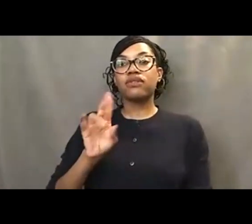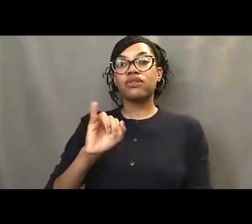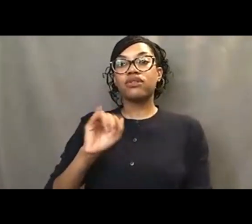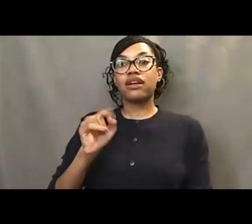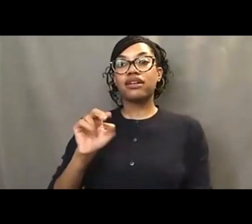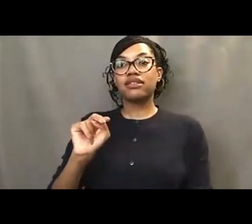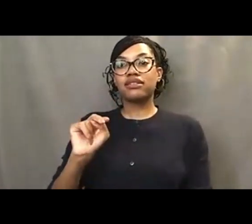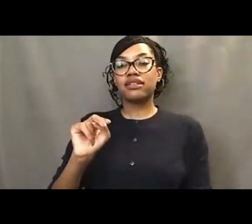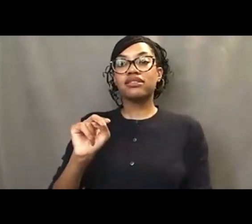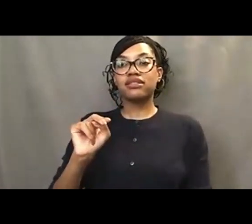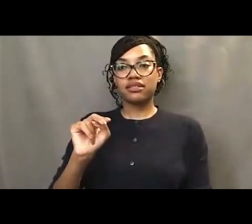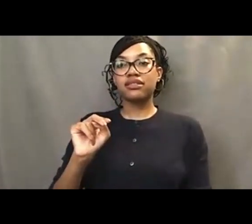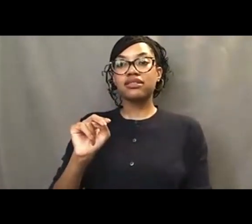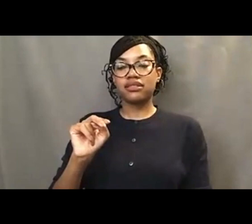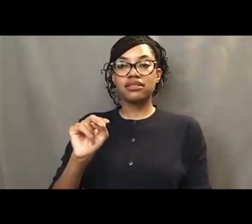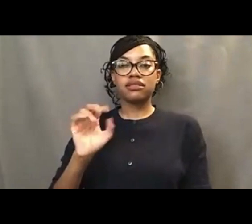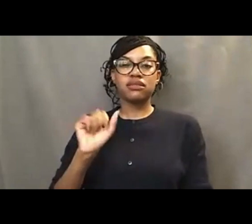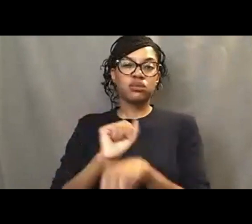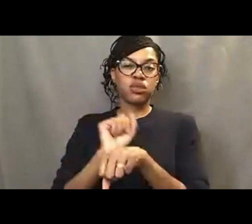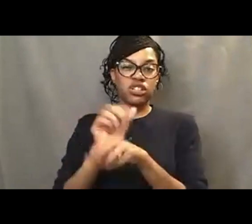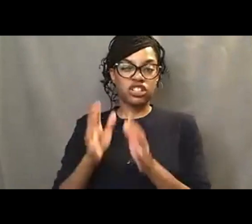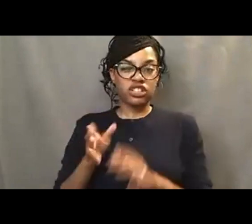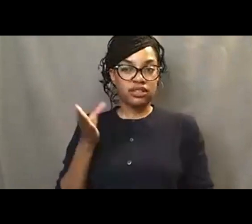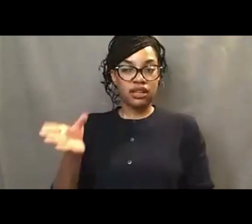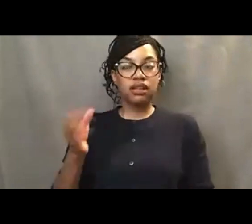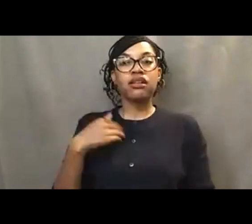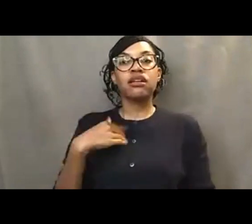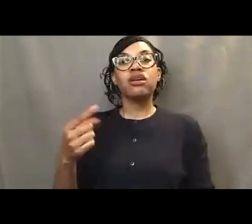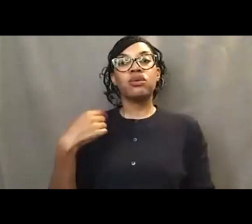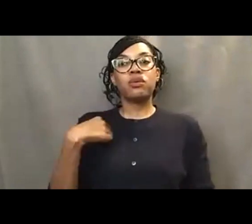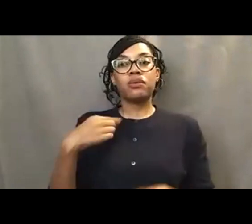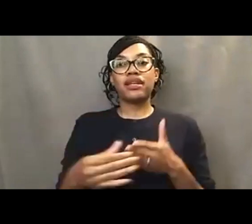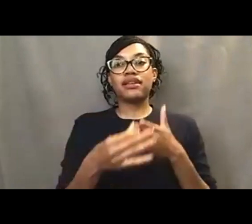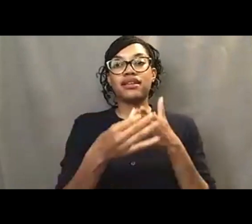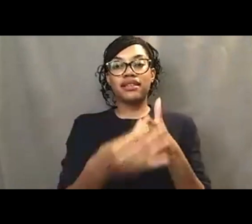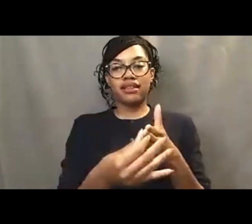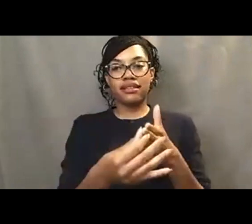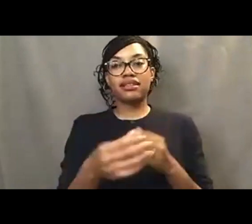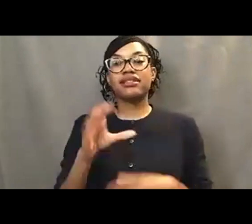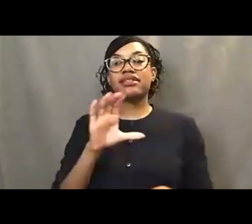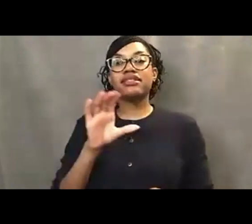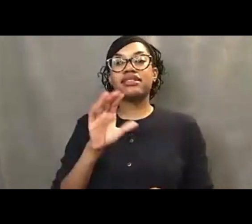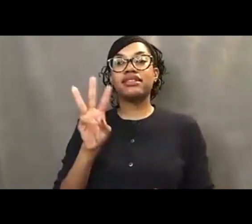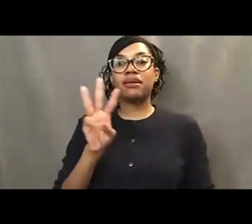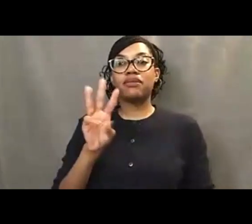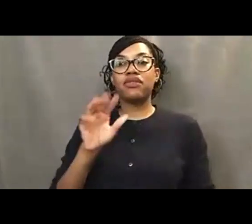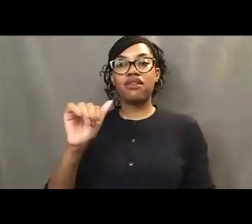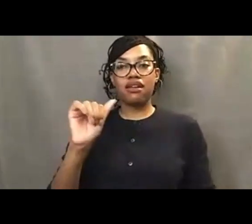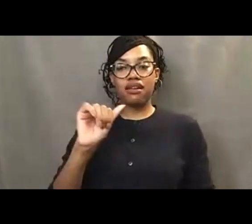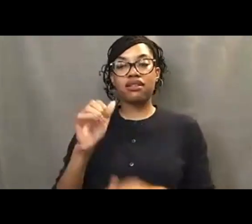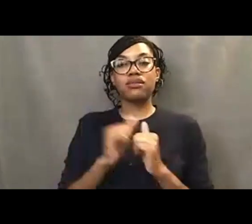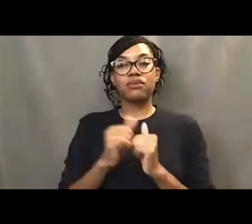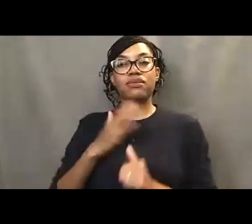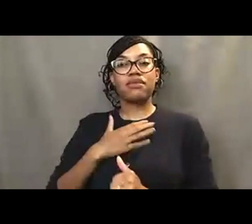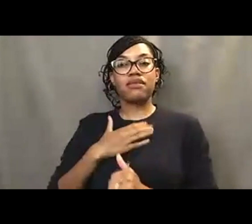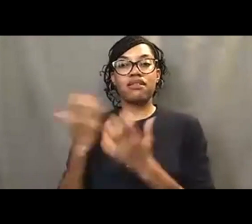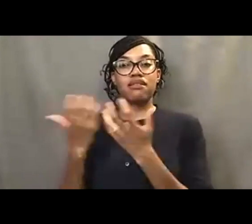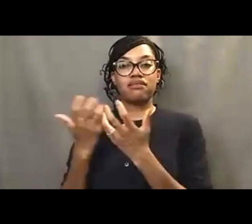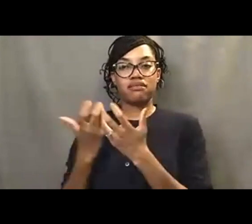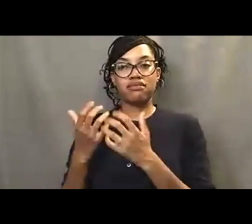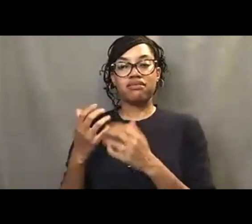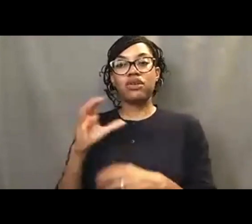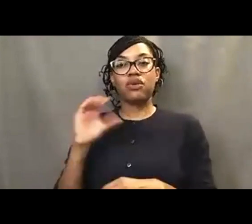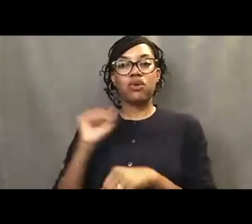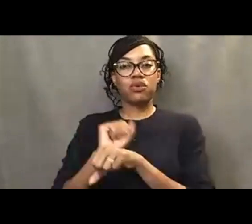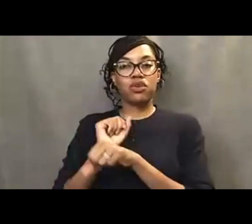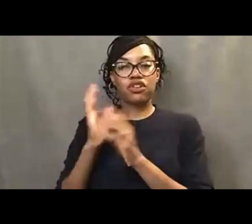York, to join the Communication Workers of America, or the CWA, in 2014, making us the first